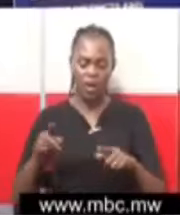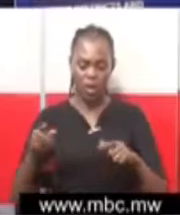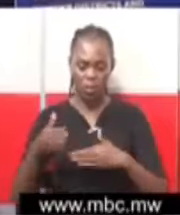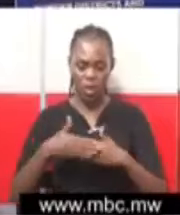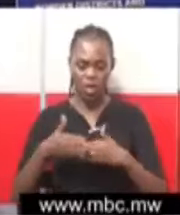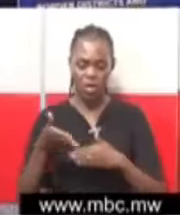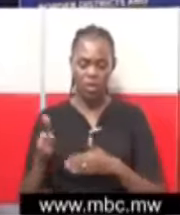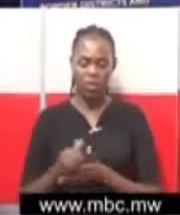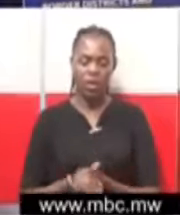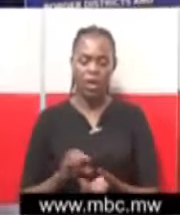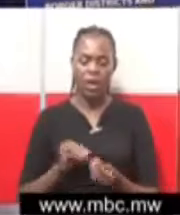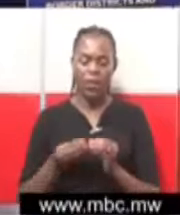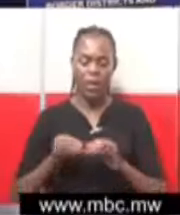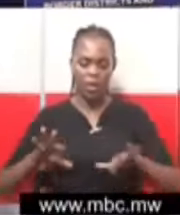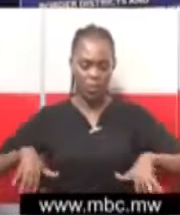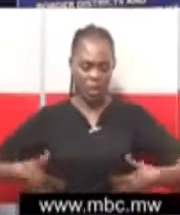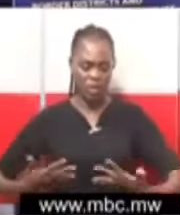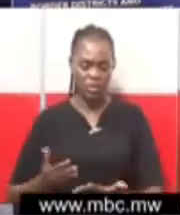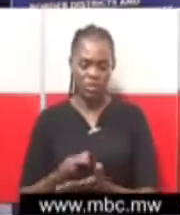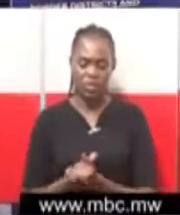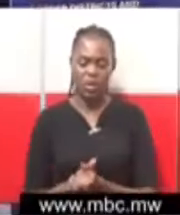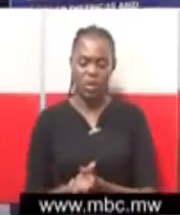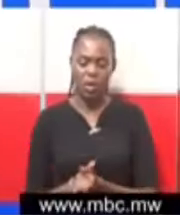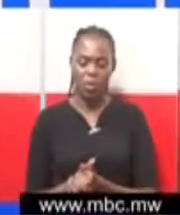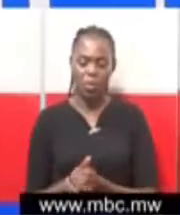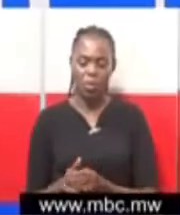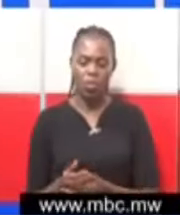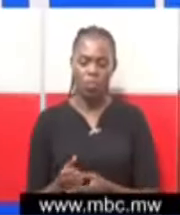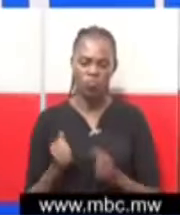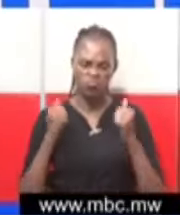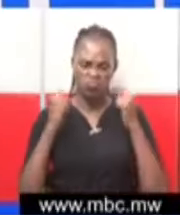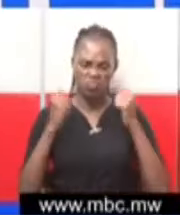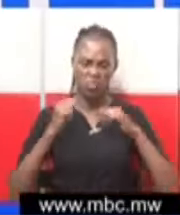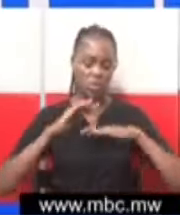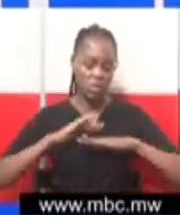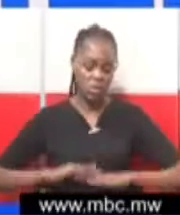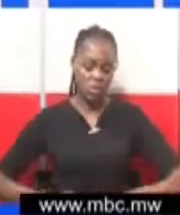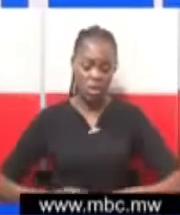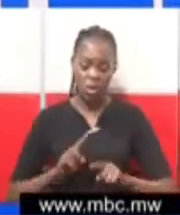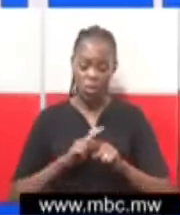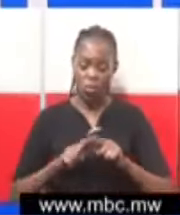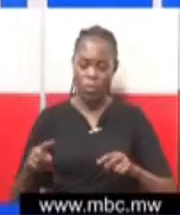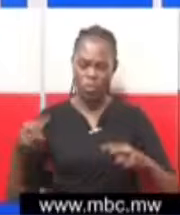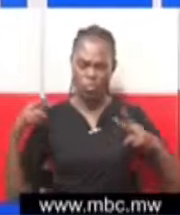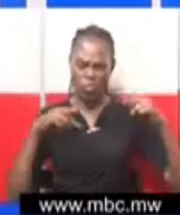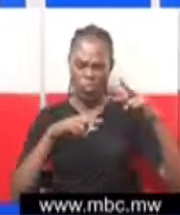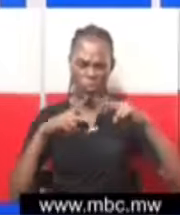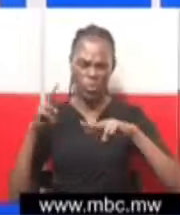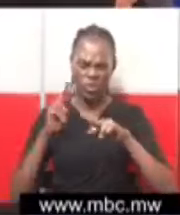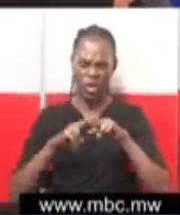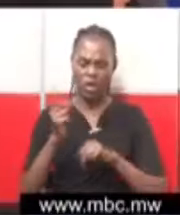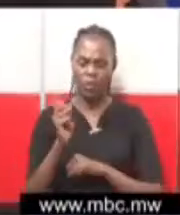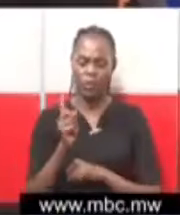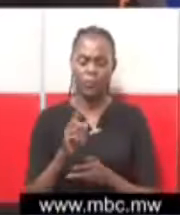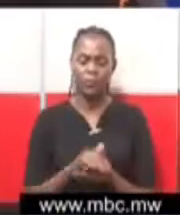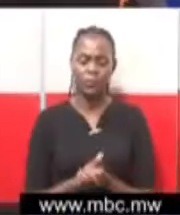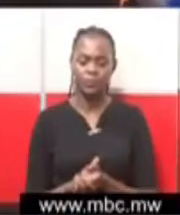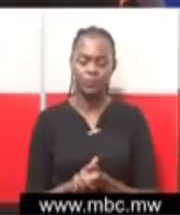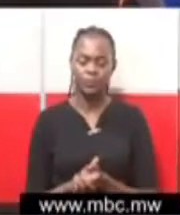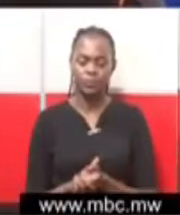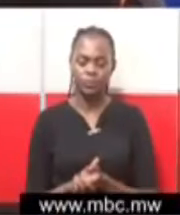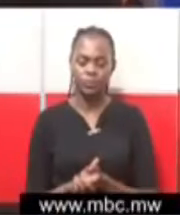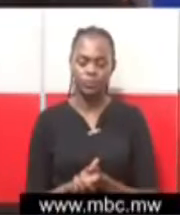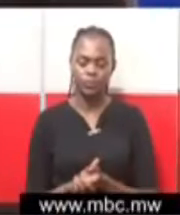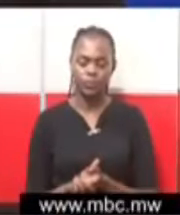they can be prepared in the area of peace promotion and conflict prevention. Malawi Peace and